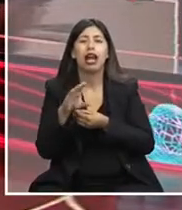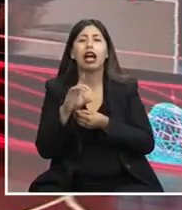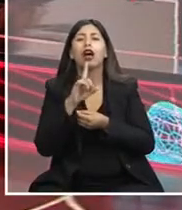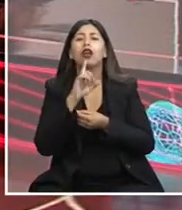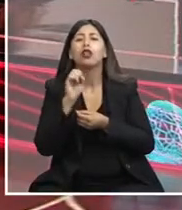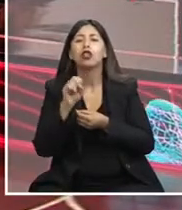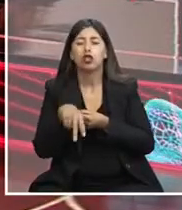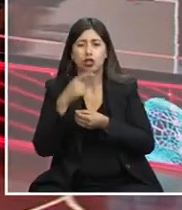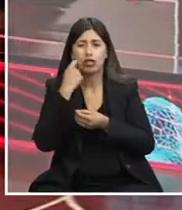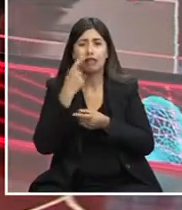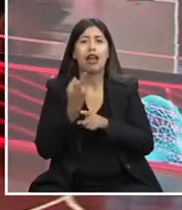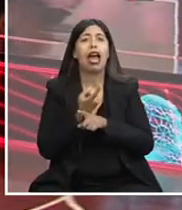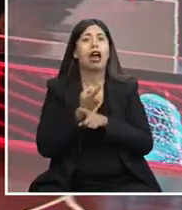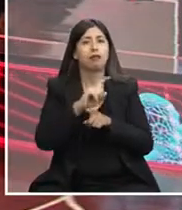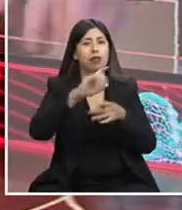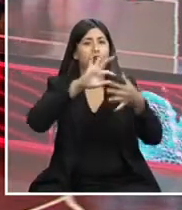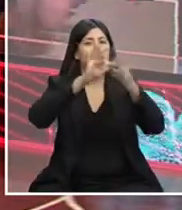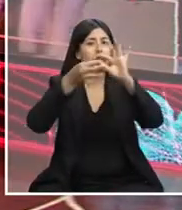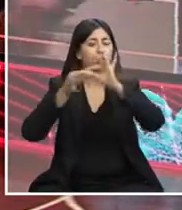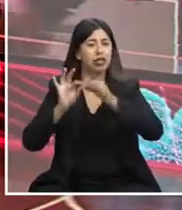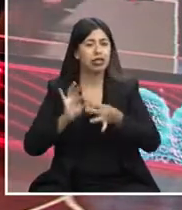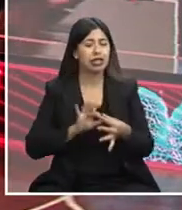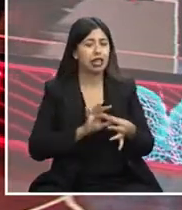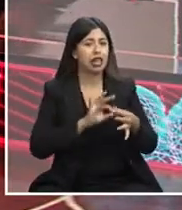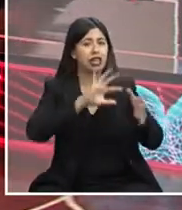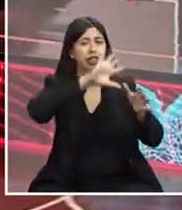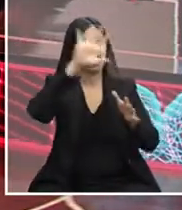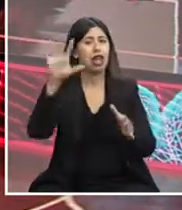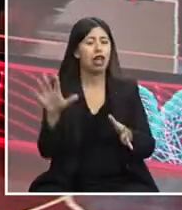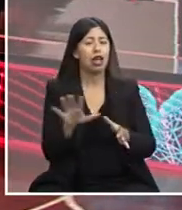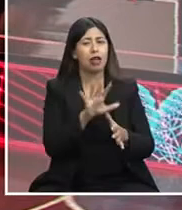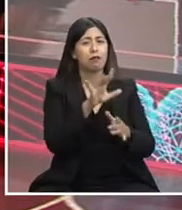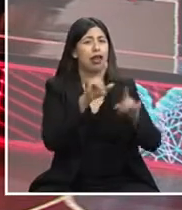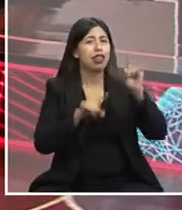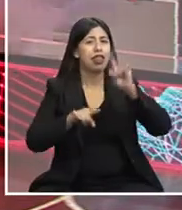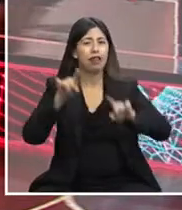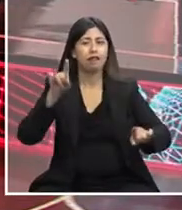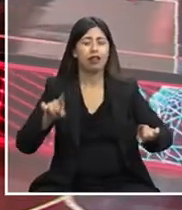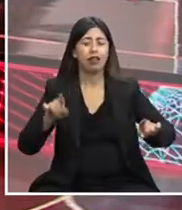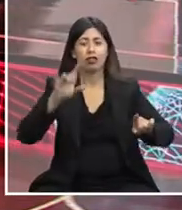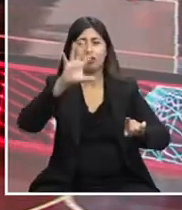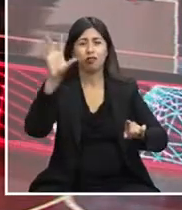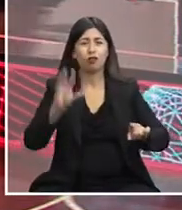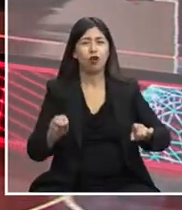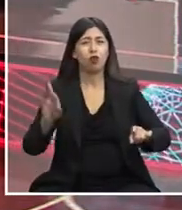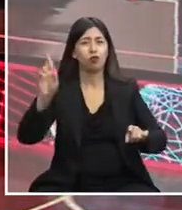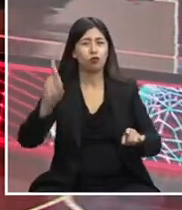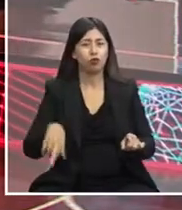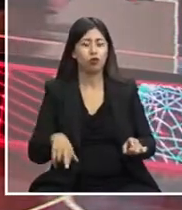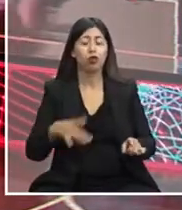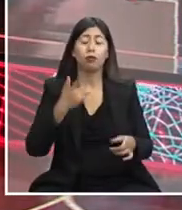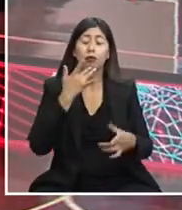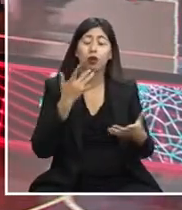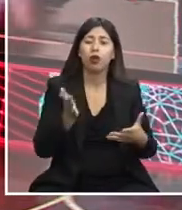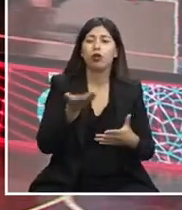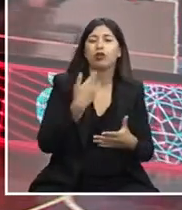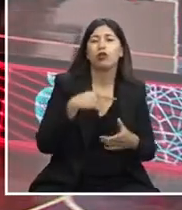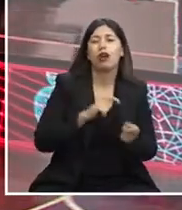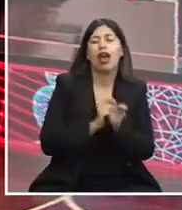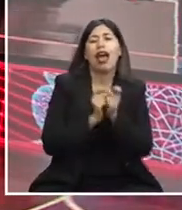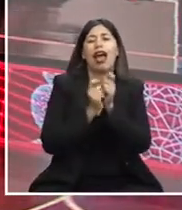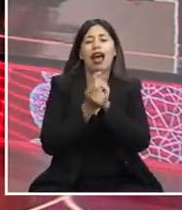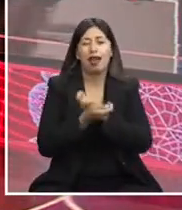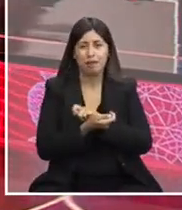ecosystems of Patagonian fjords, because we're changing what's going into them. We're changing the fresh waters, we're changing the sediments, we're changing the nutrients. And that